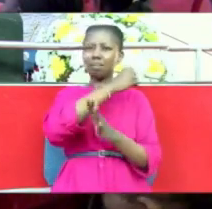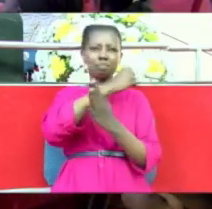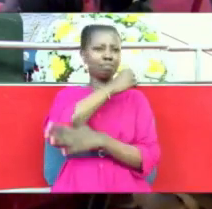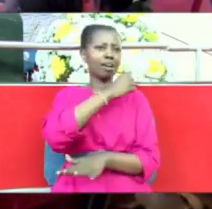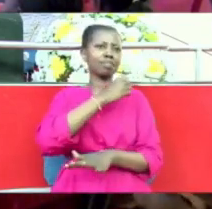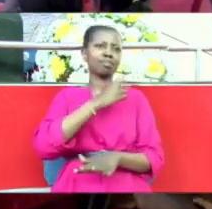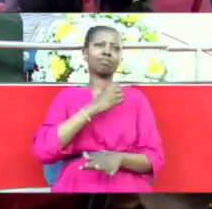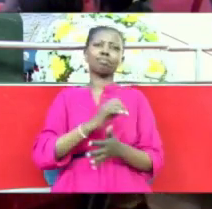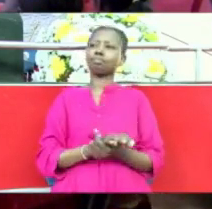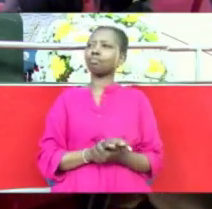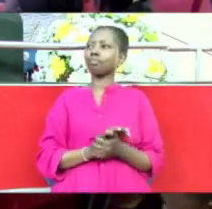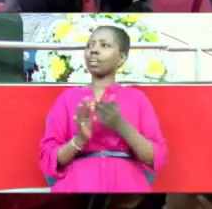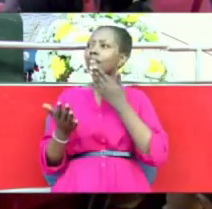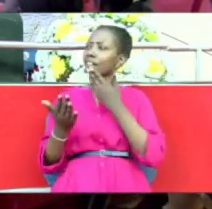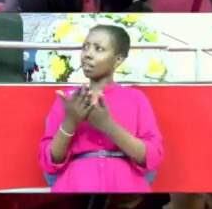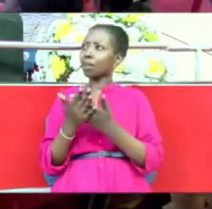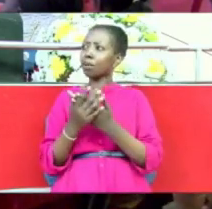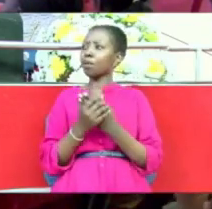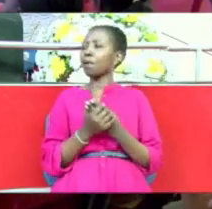Asante.